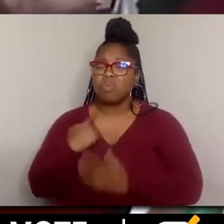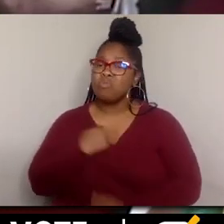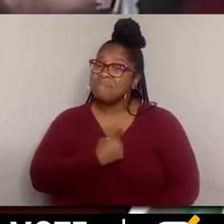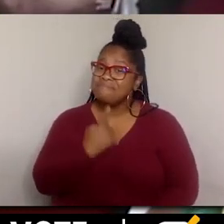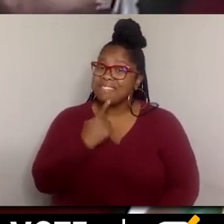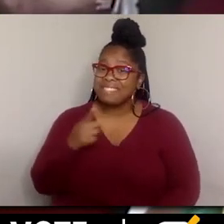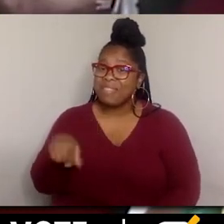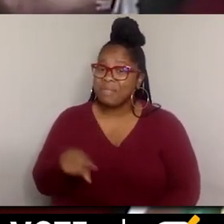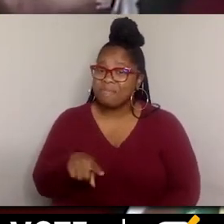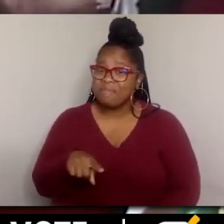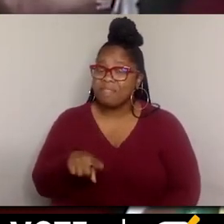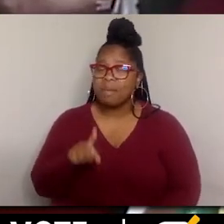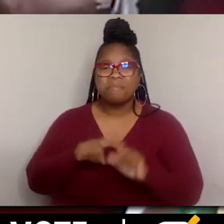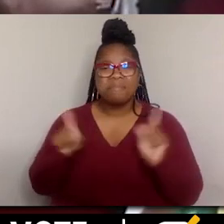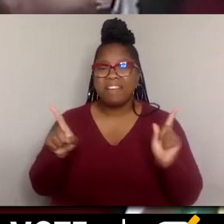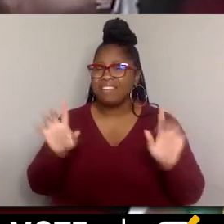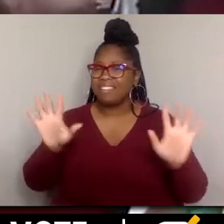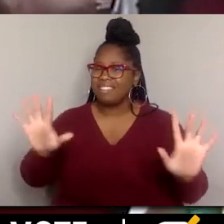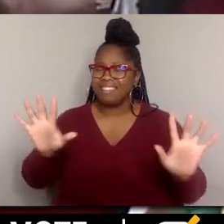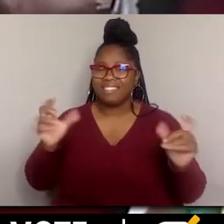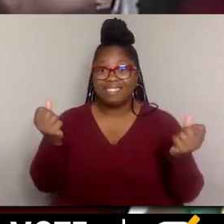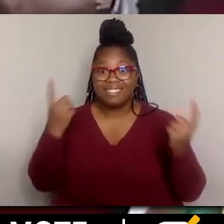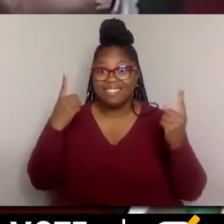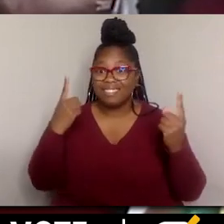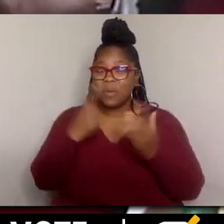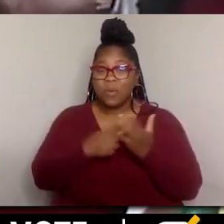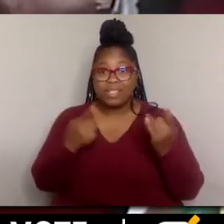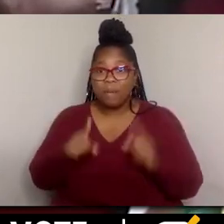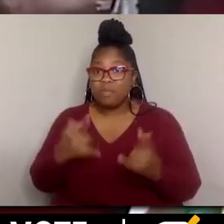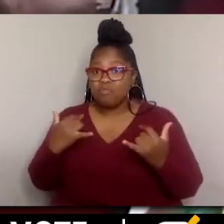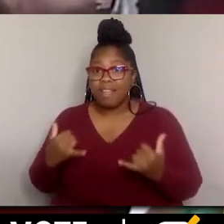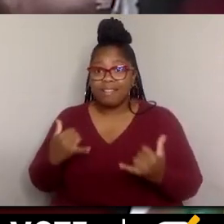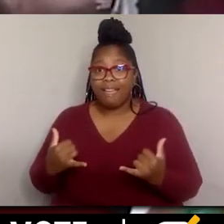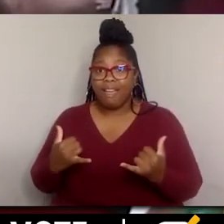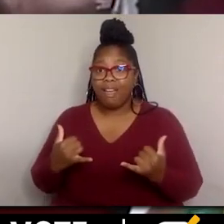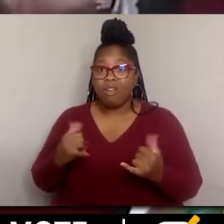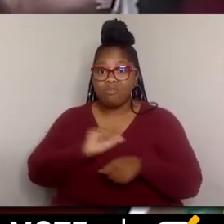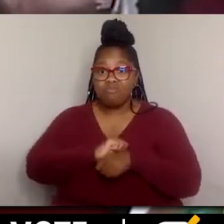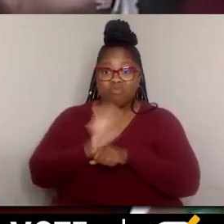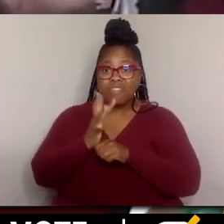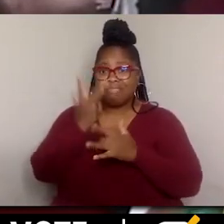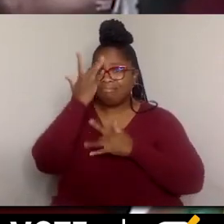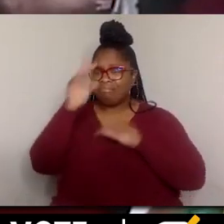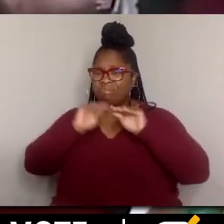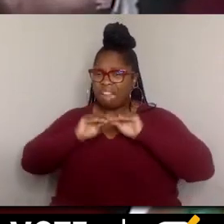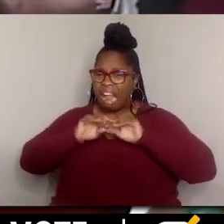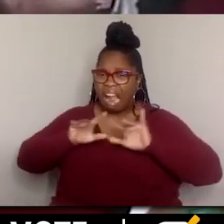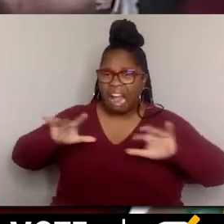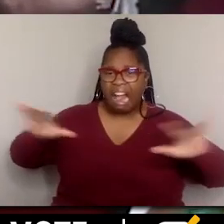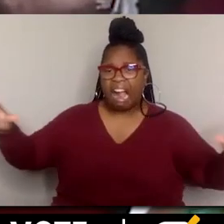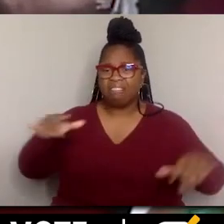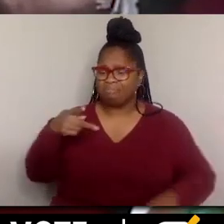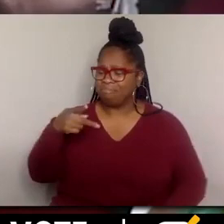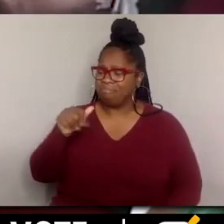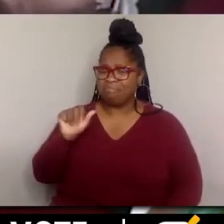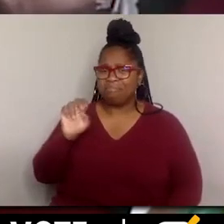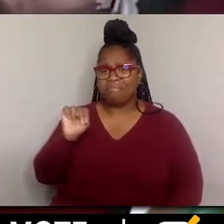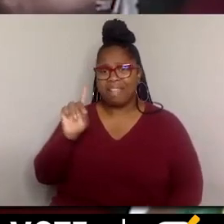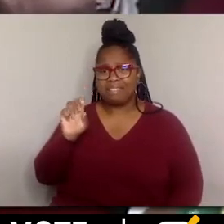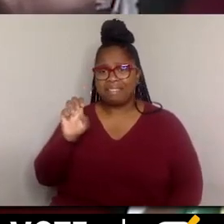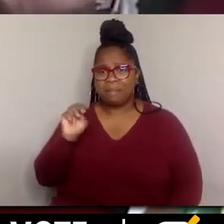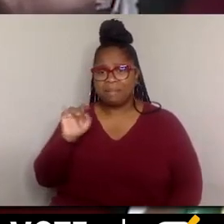be real. We are in a pandemic, a health crisis unlike anything we have ever